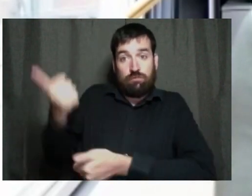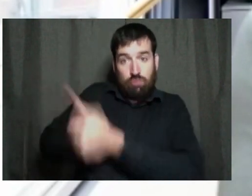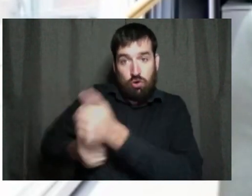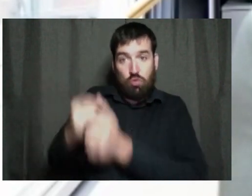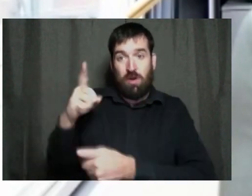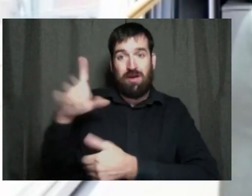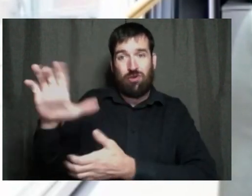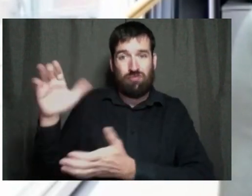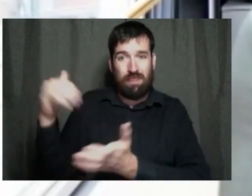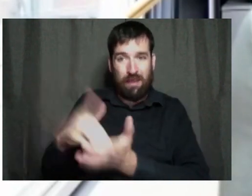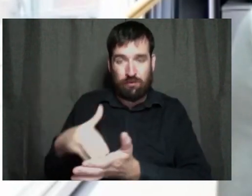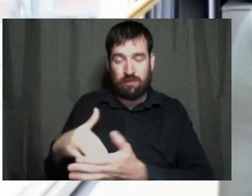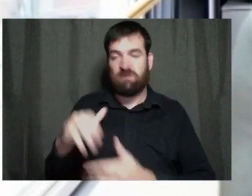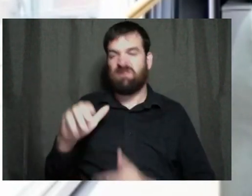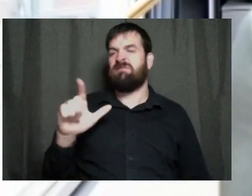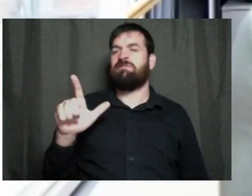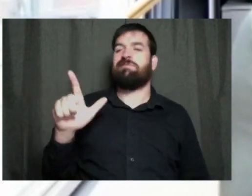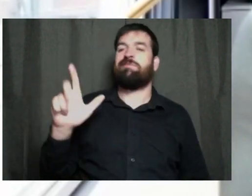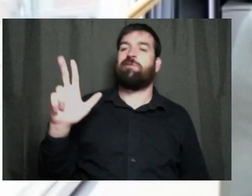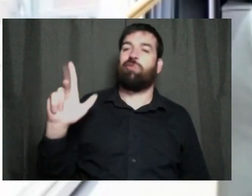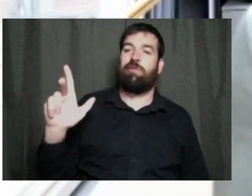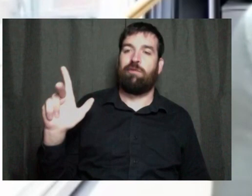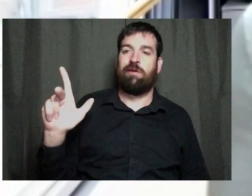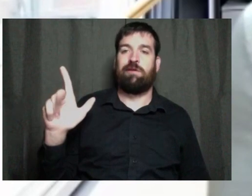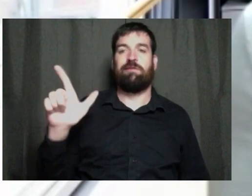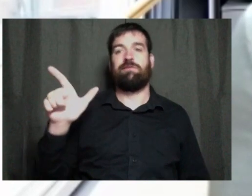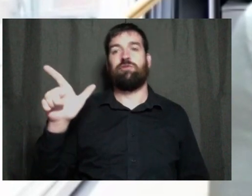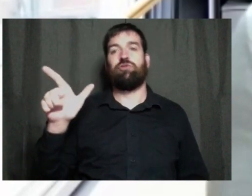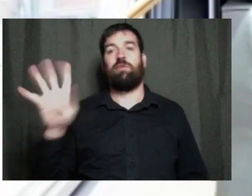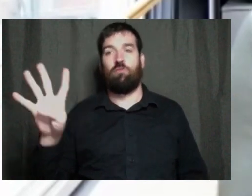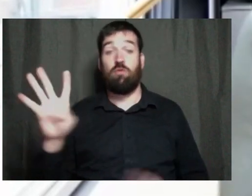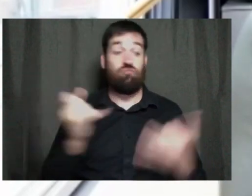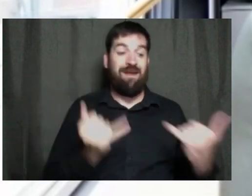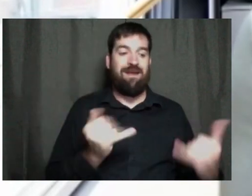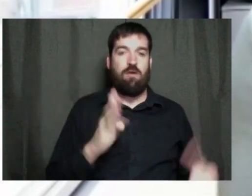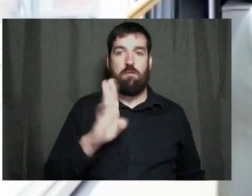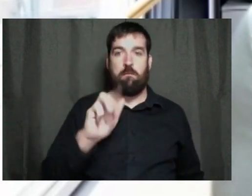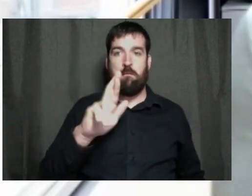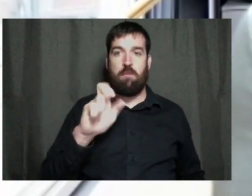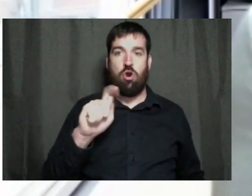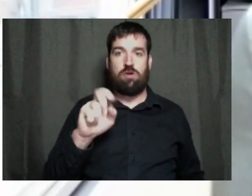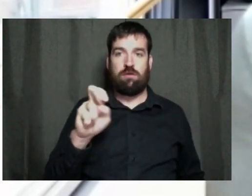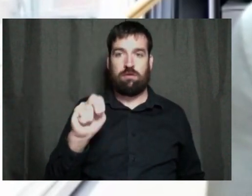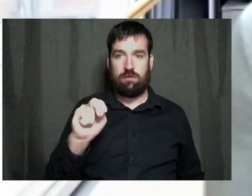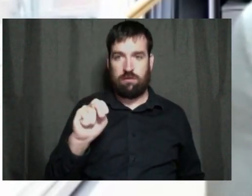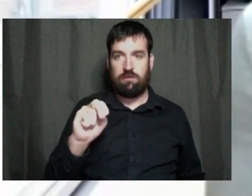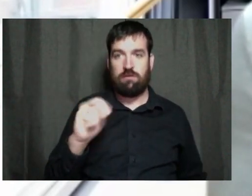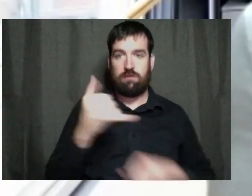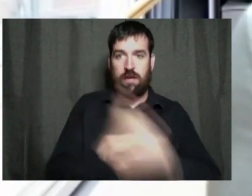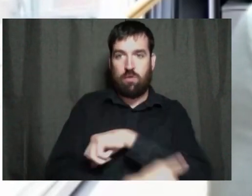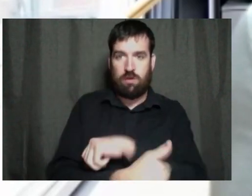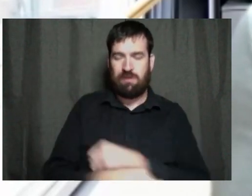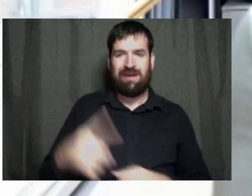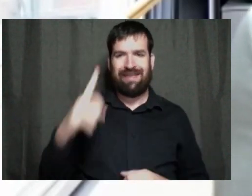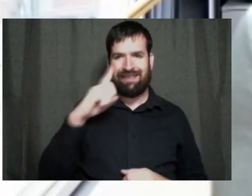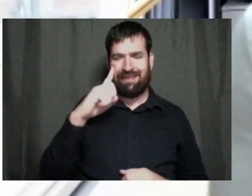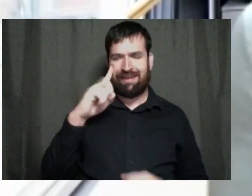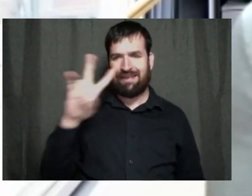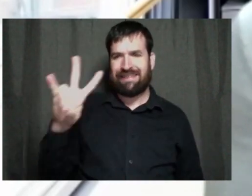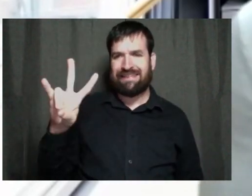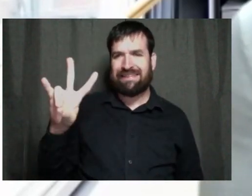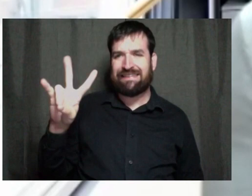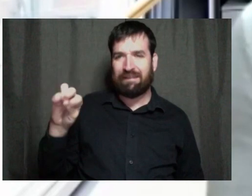about 23, 24. Where I'm in Barton County right now, and they're I want to say they were in the 70s